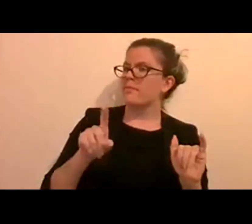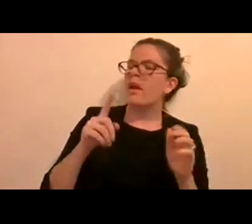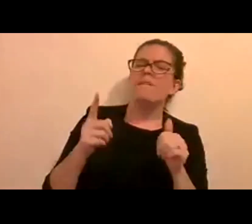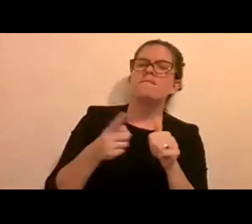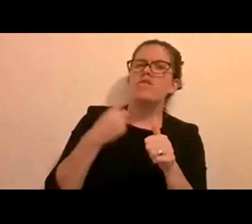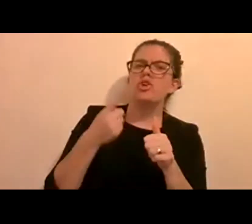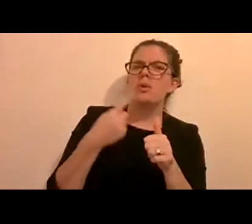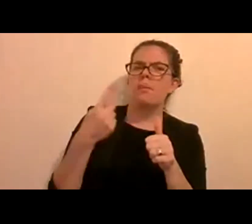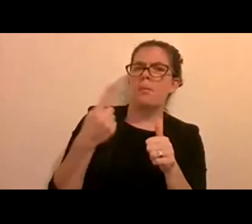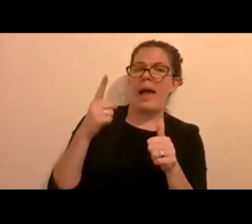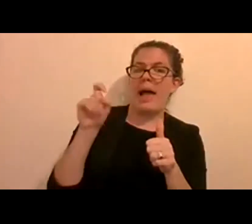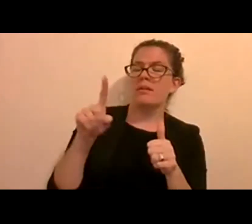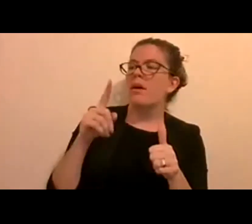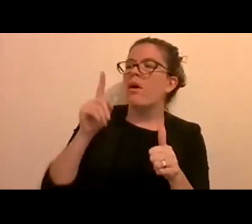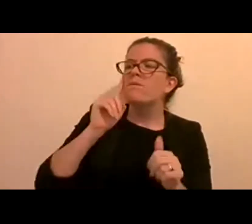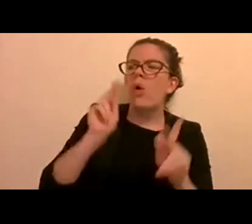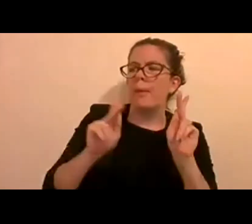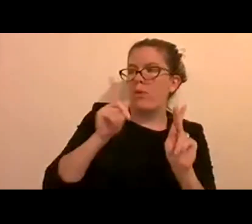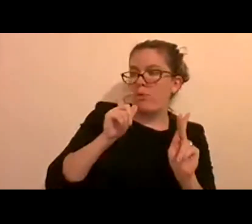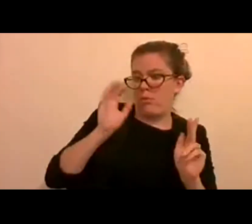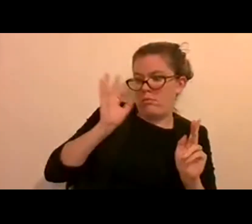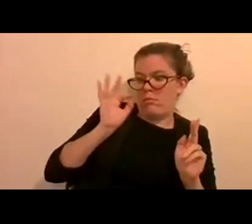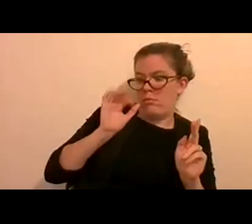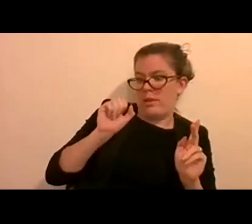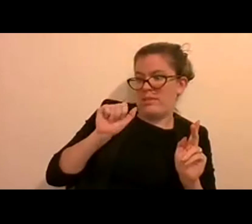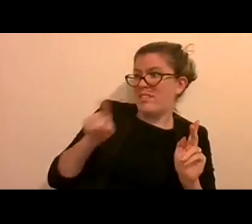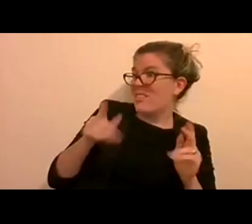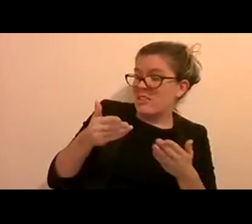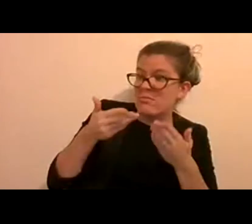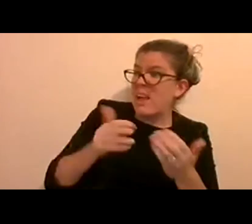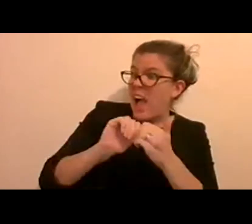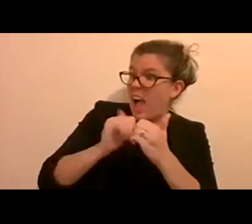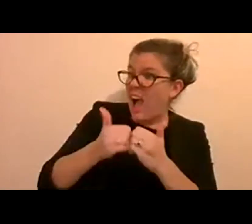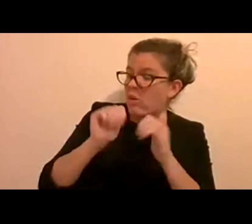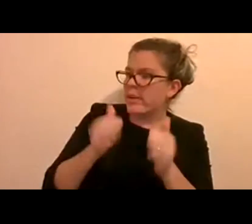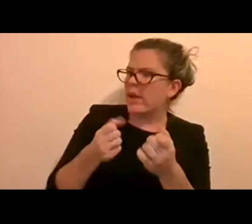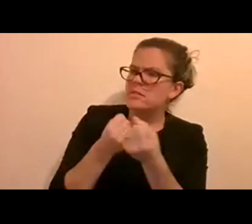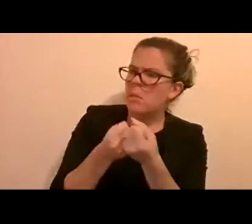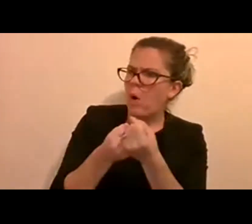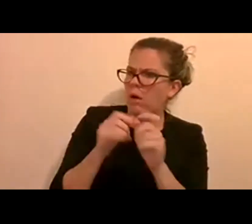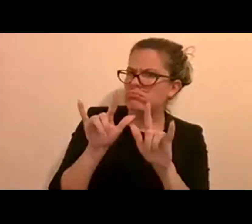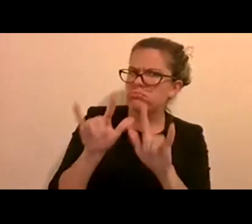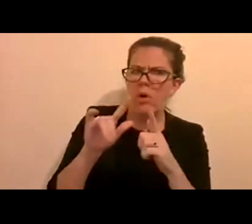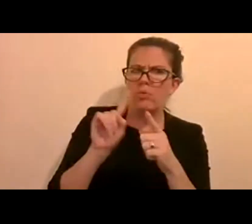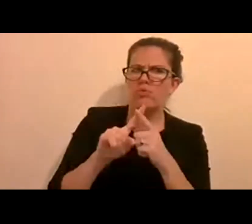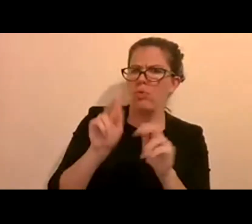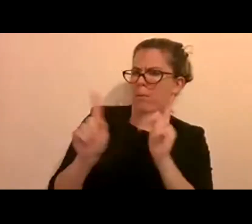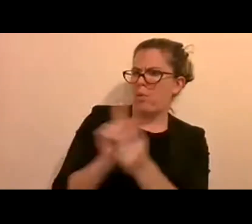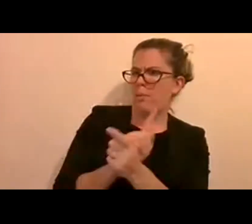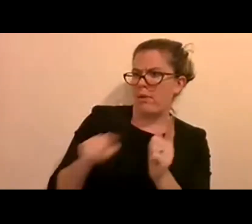know ASL, do you have any recommendations for how we can show support and love for those we meet who may be